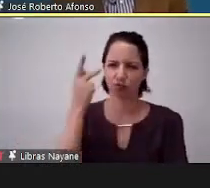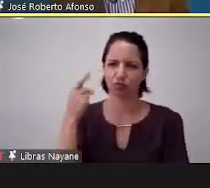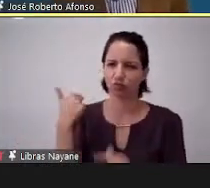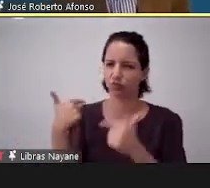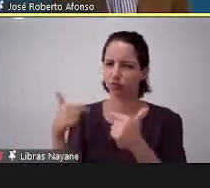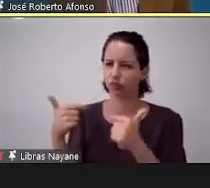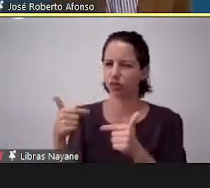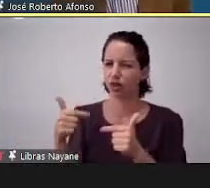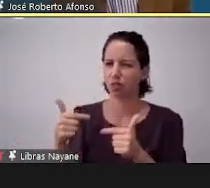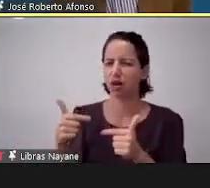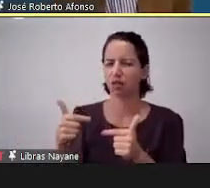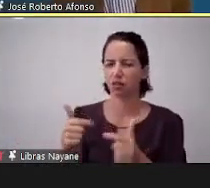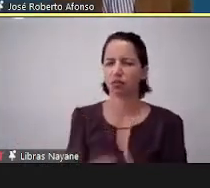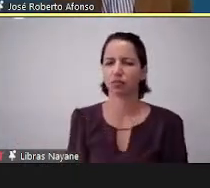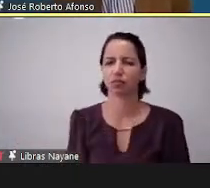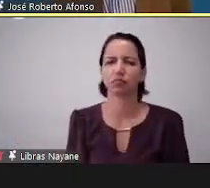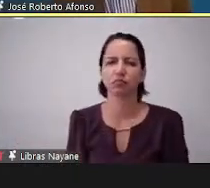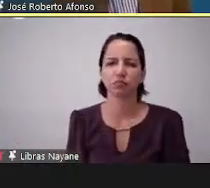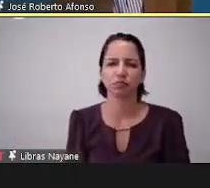So